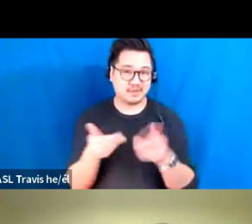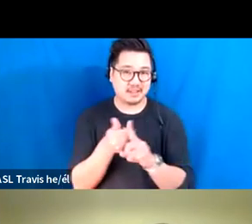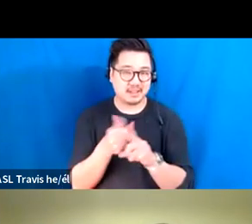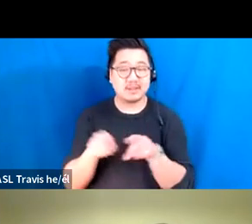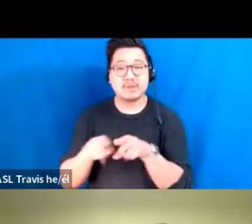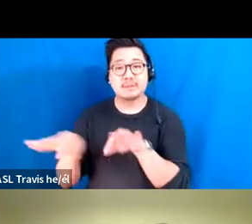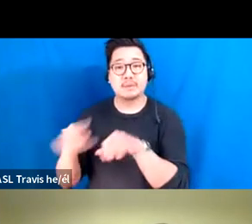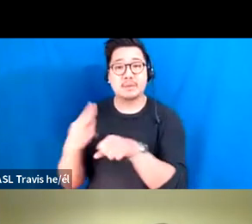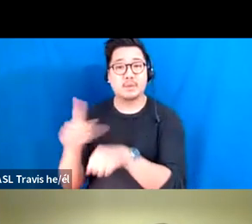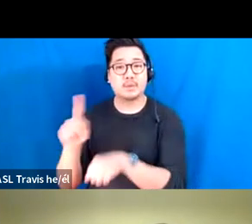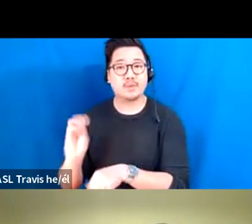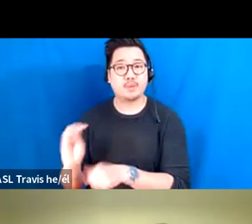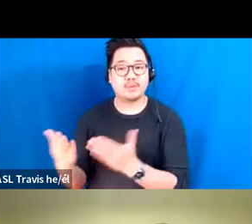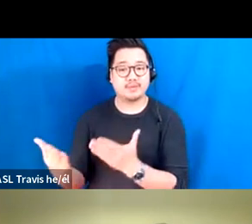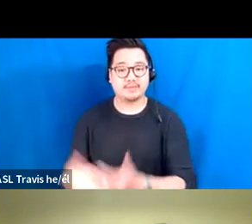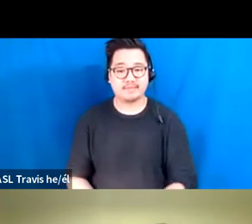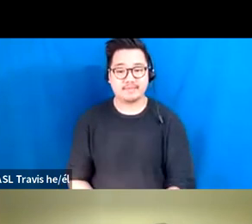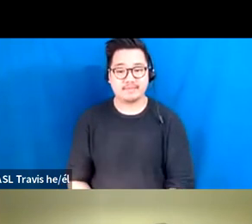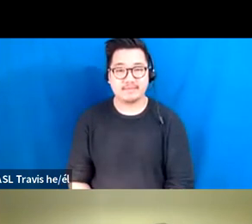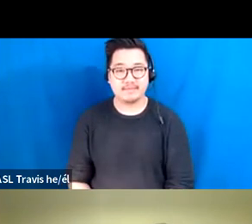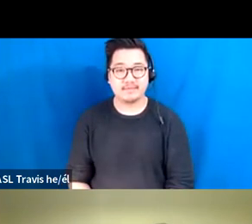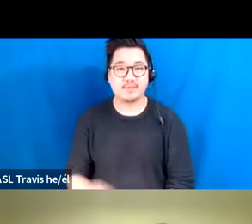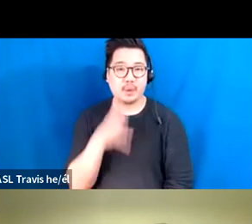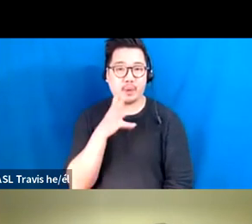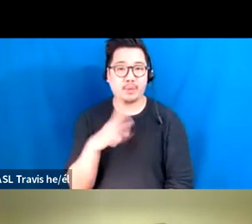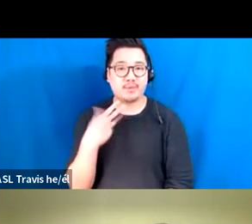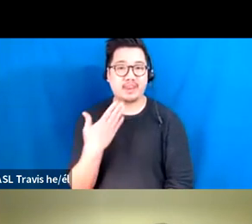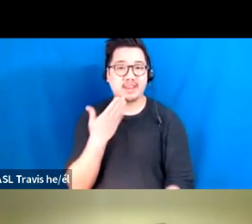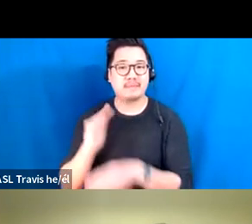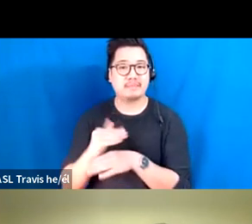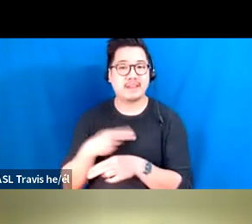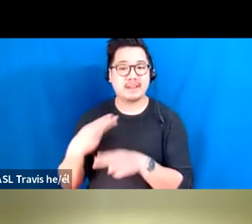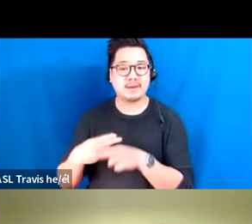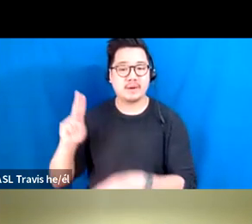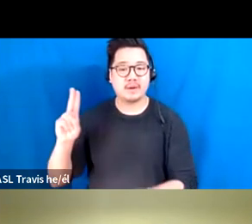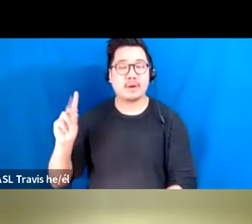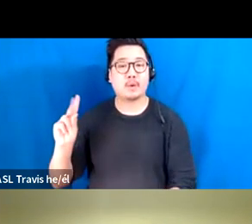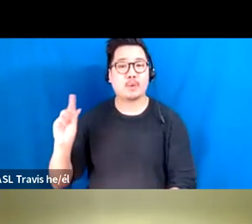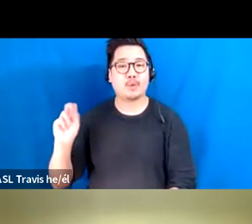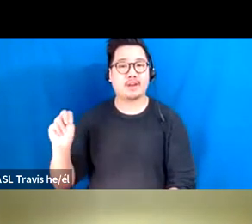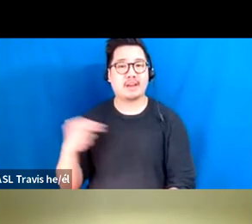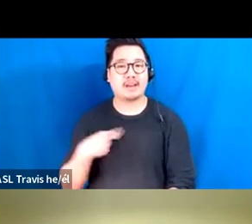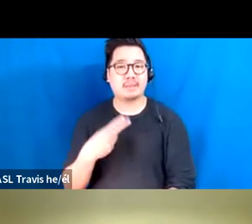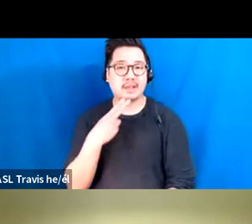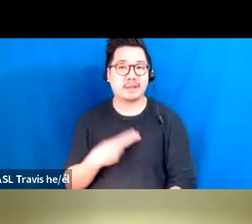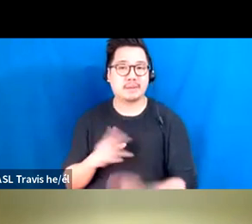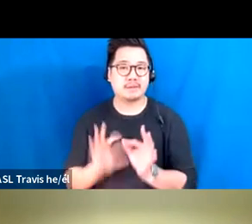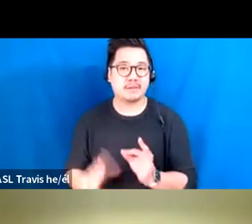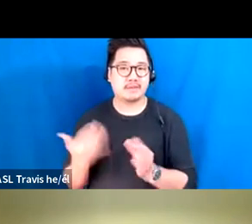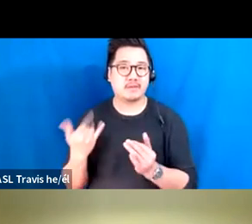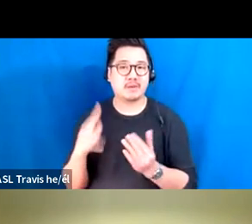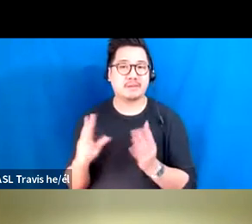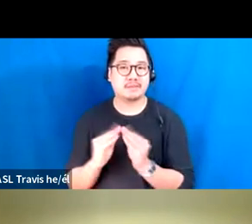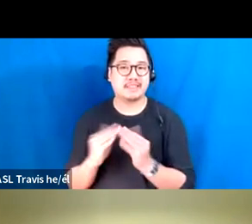vietnamese uh good evening my name is vietnamese for the meeting tonight the vietnamese